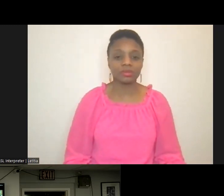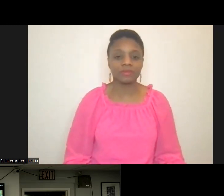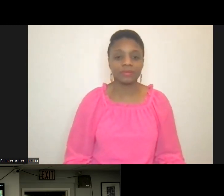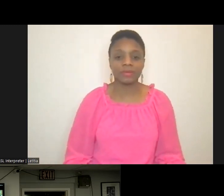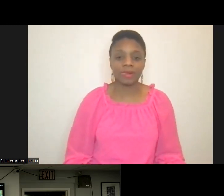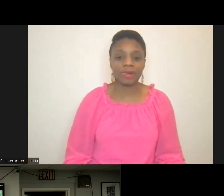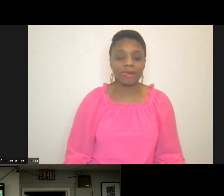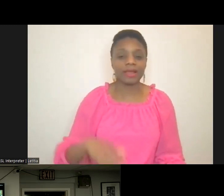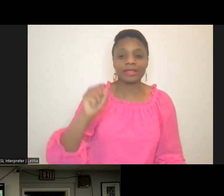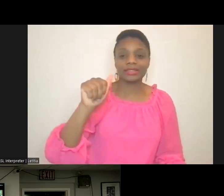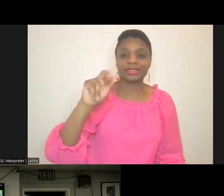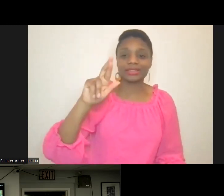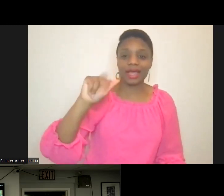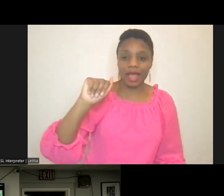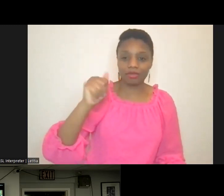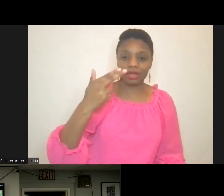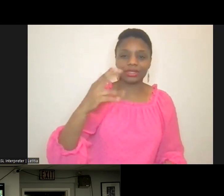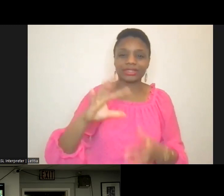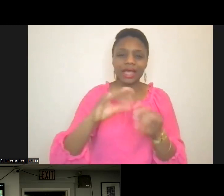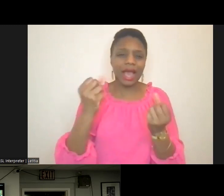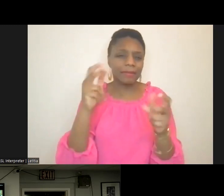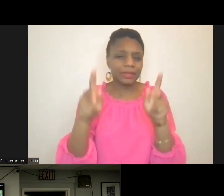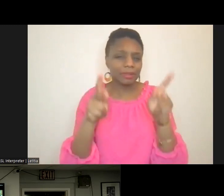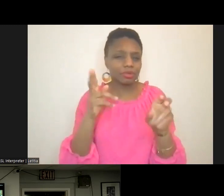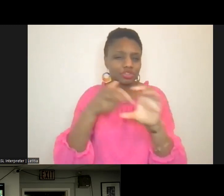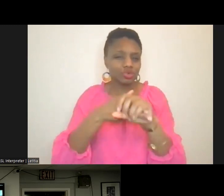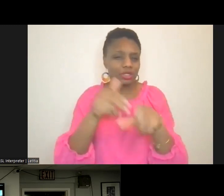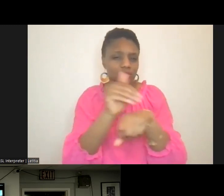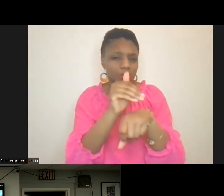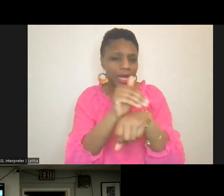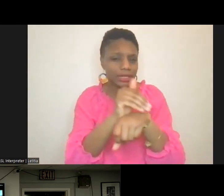then Sarah Freeman asked how many people are attending online.